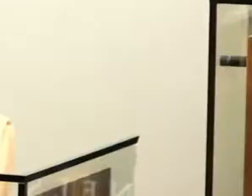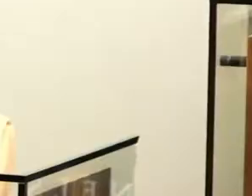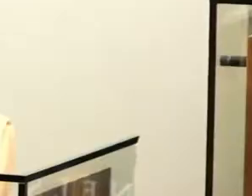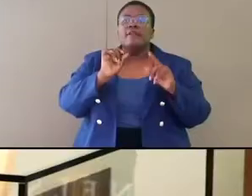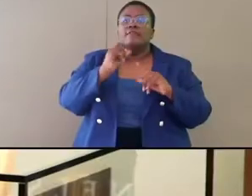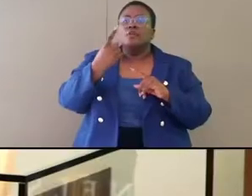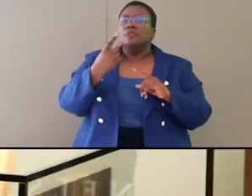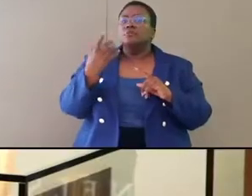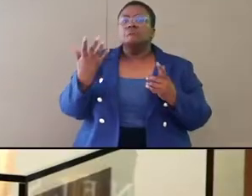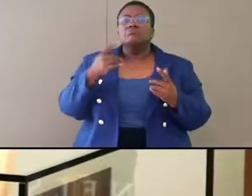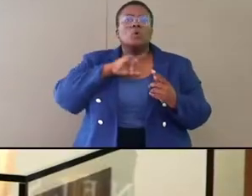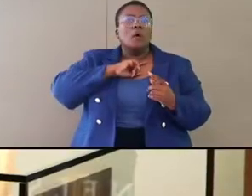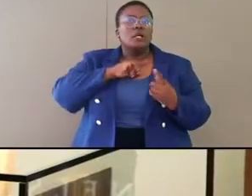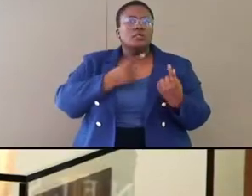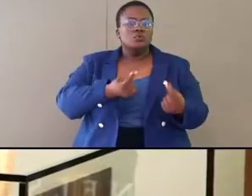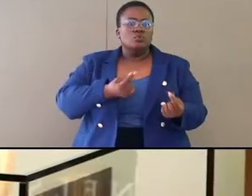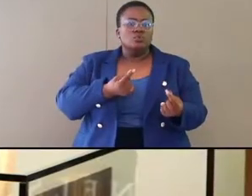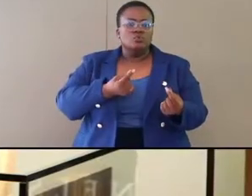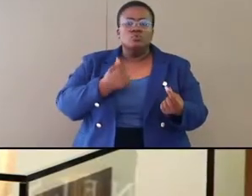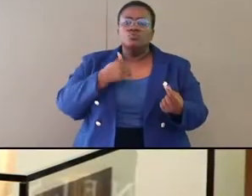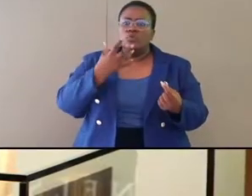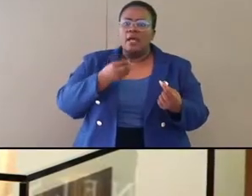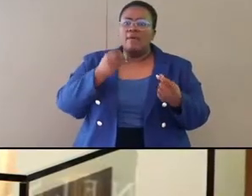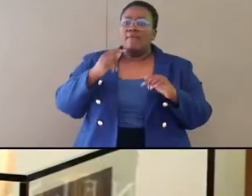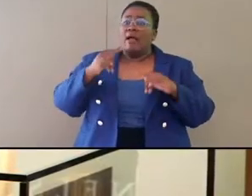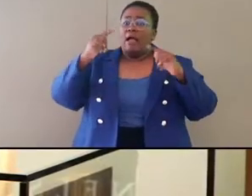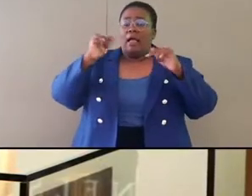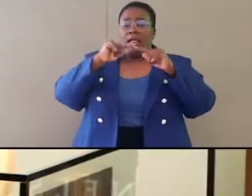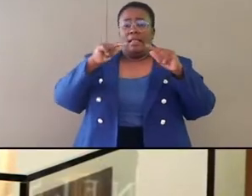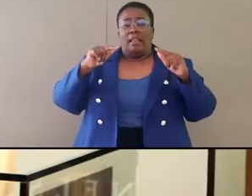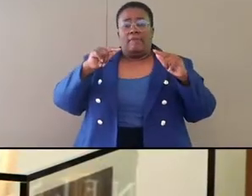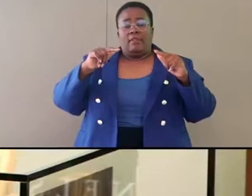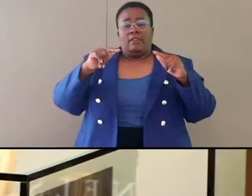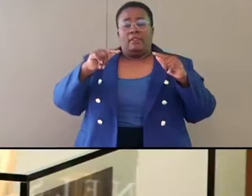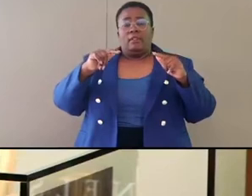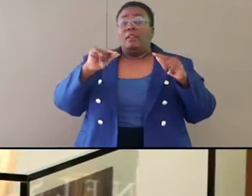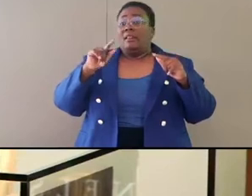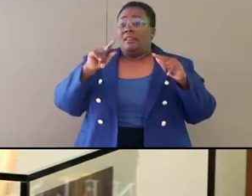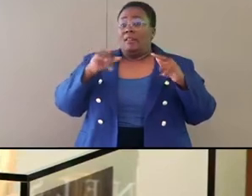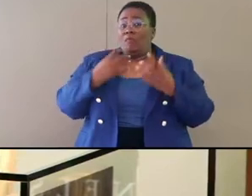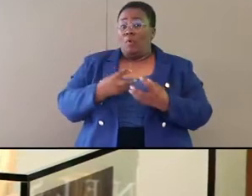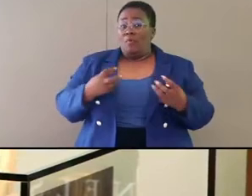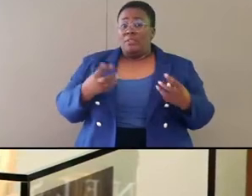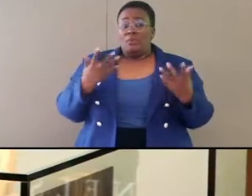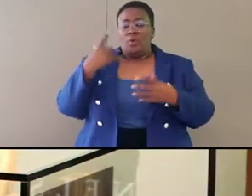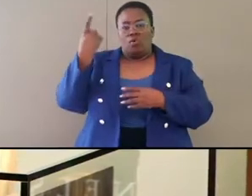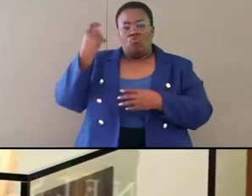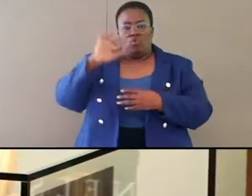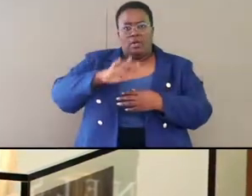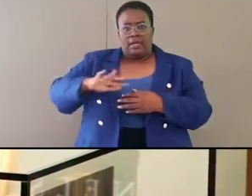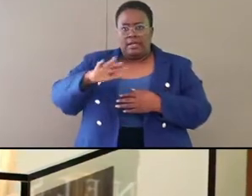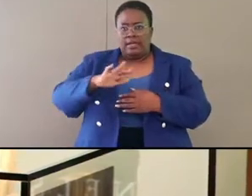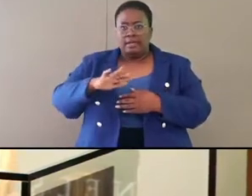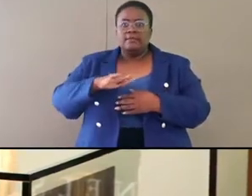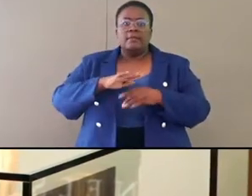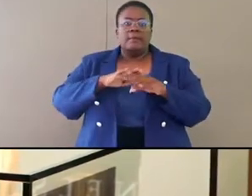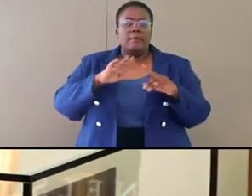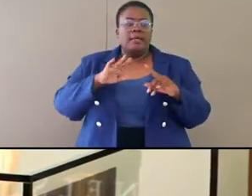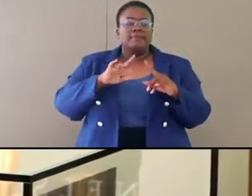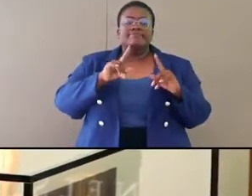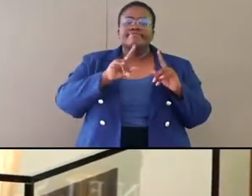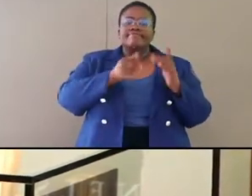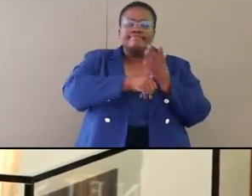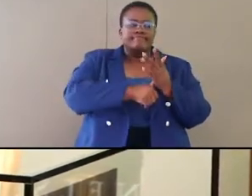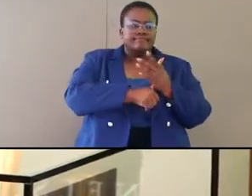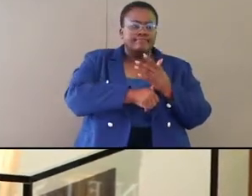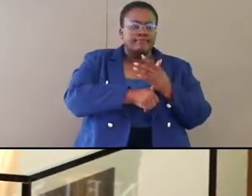rationale for it? We've got very high levels of poverty in rural areas. Also, whereas, social grants used to be,